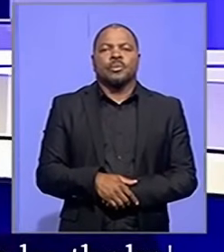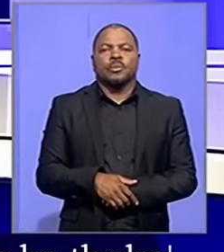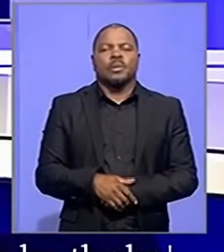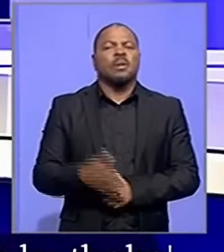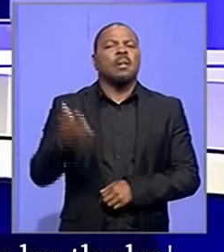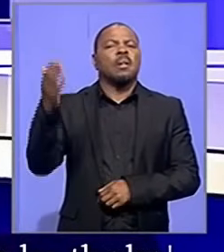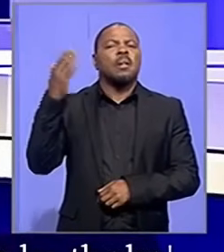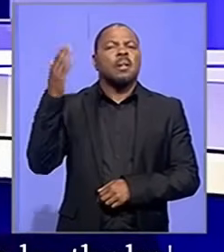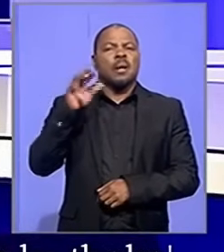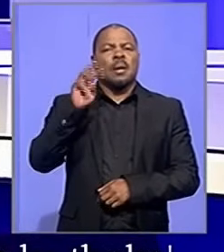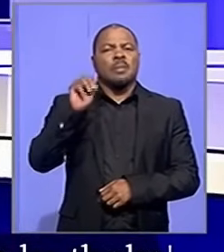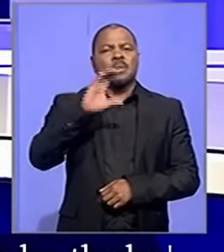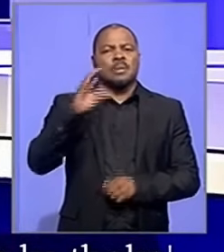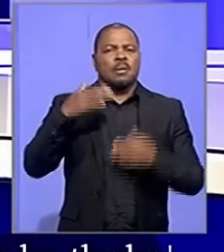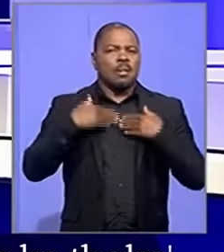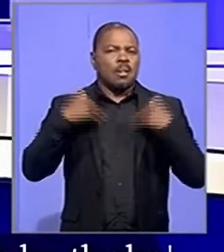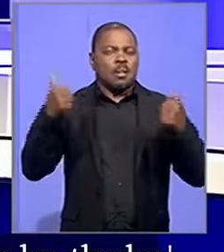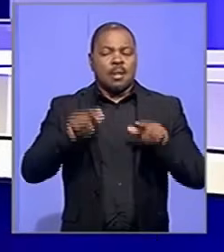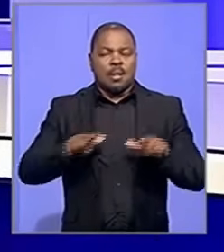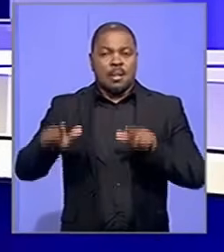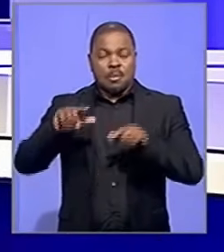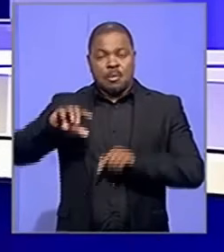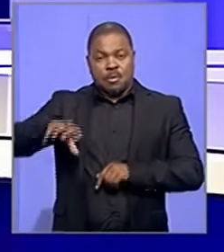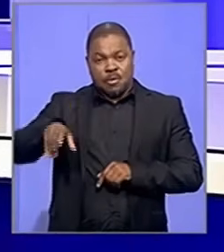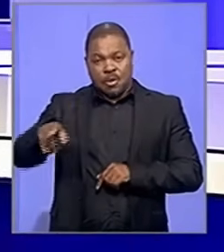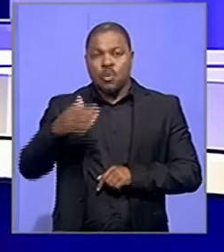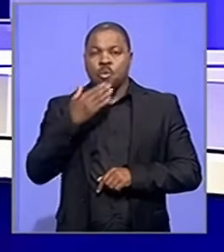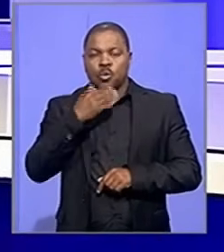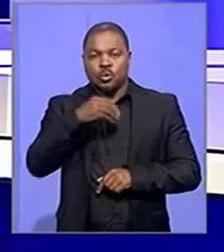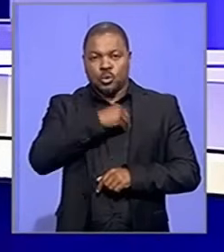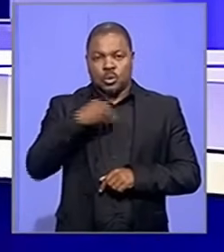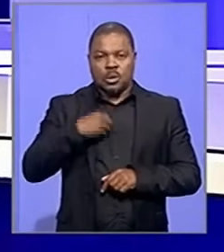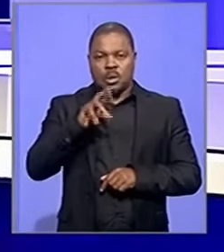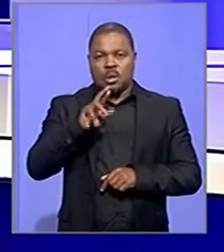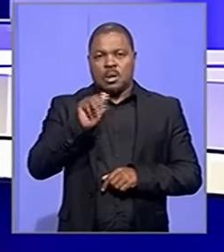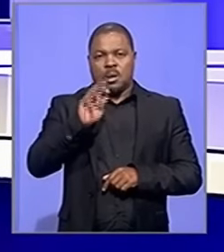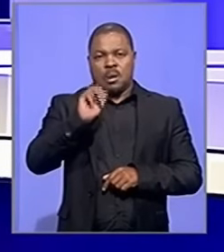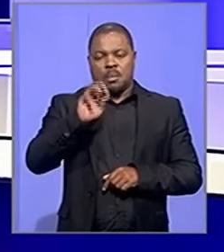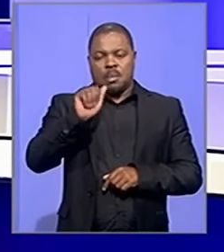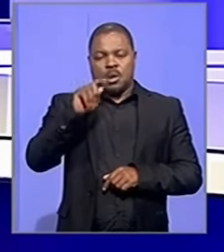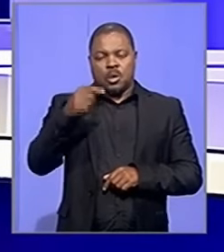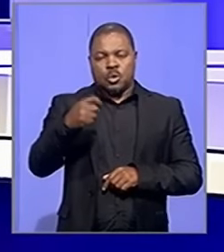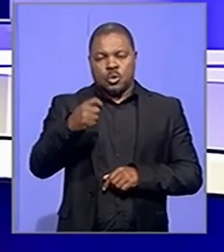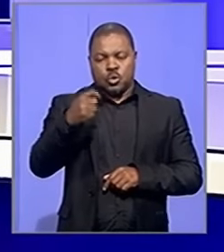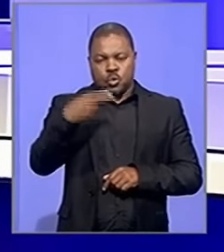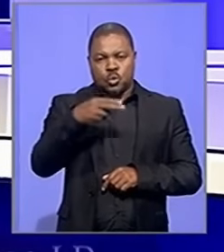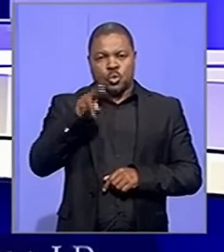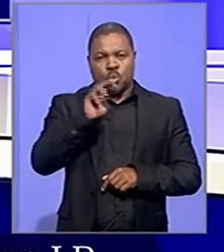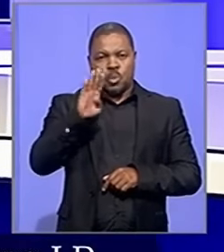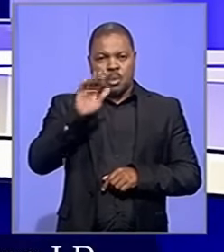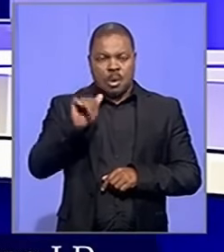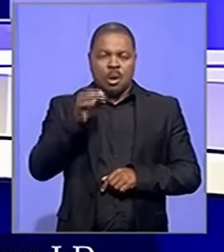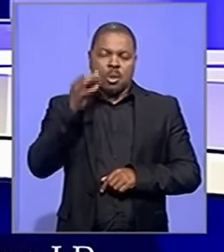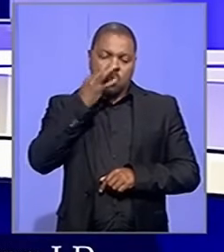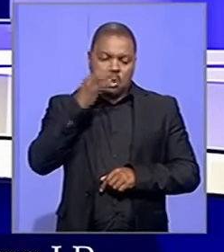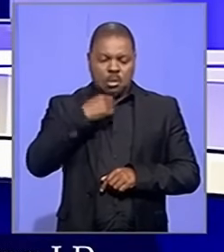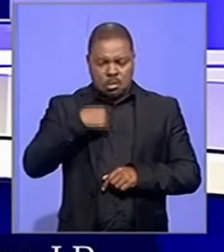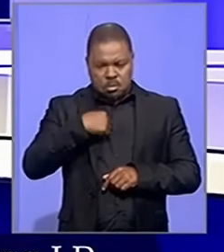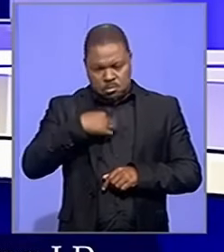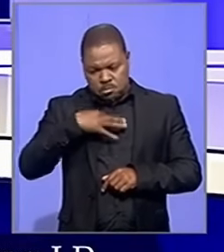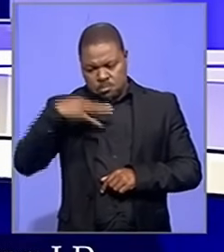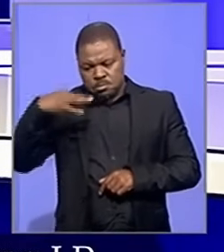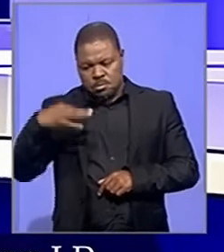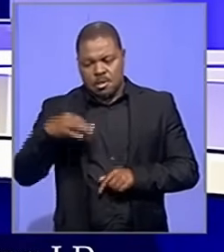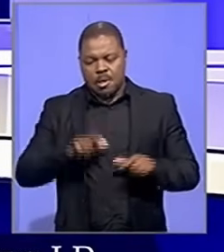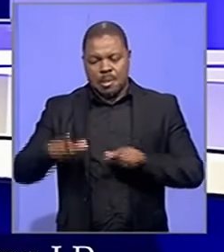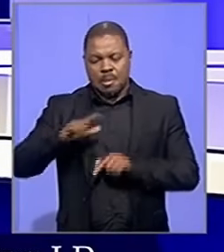Molekgotlaphethiši wa peleng wa maphelo ka provinseng ya Limpopo Ngaka Phophi Ramathuba o boletše ka go kgethwa ga gagwe bjalo ka tonakgolo ya Limpopo fa o